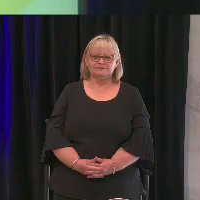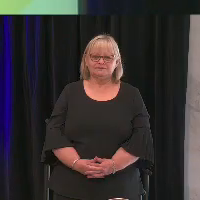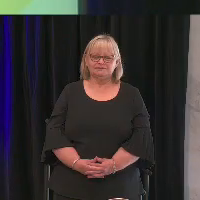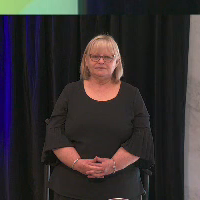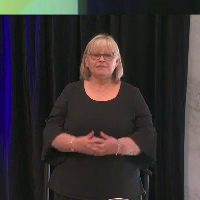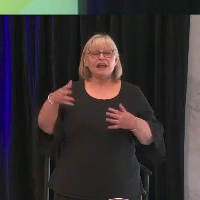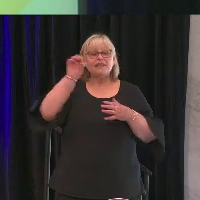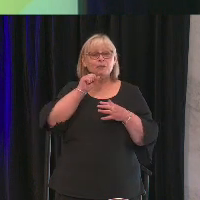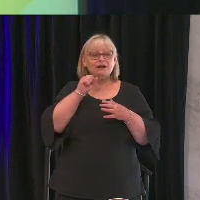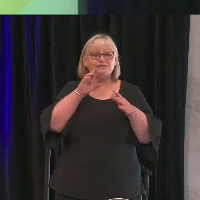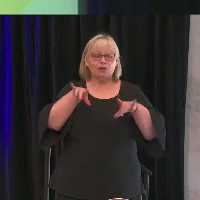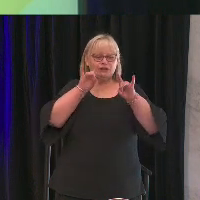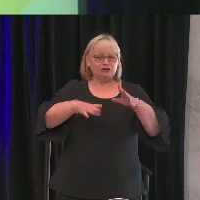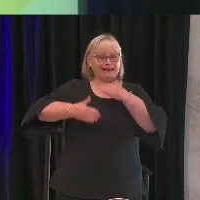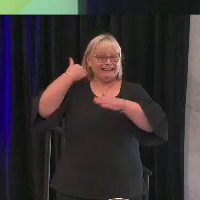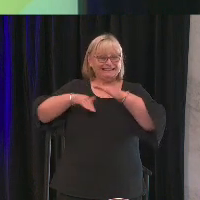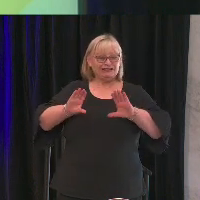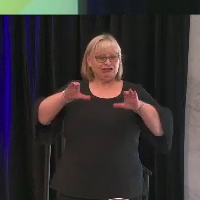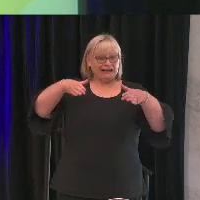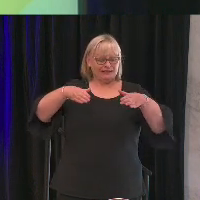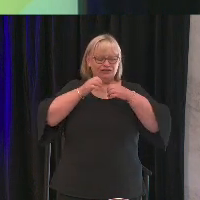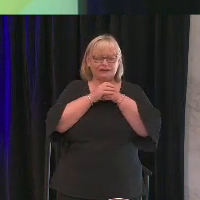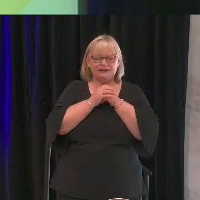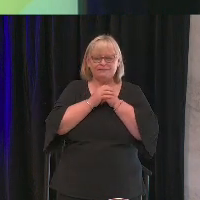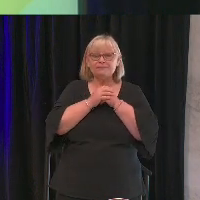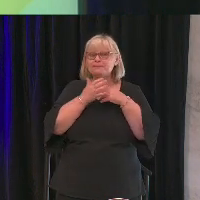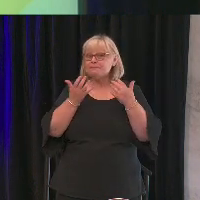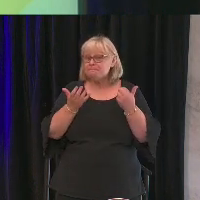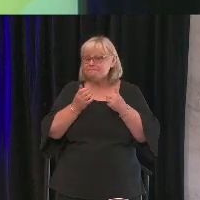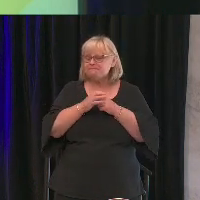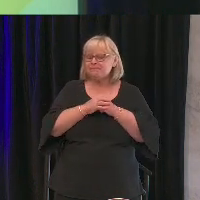And the winner in the Australian History category is...